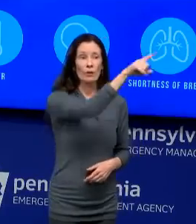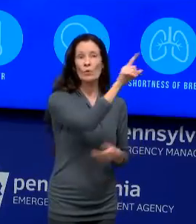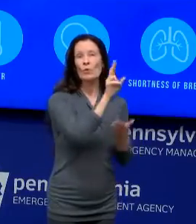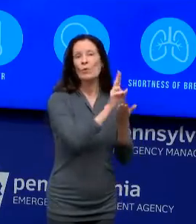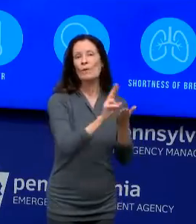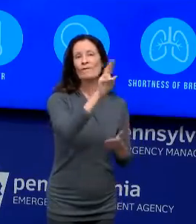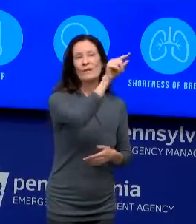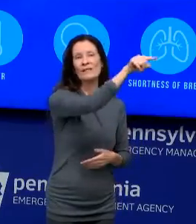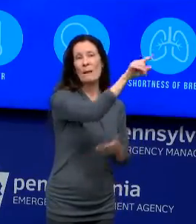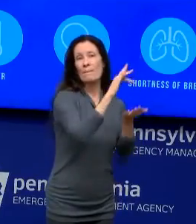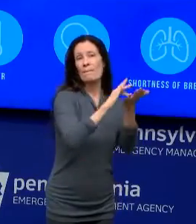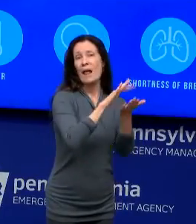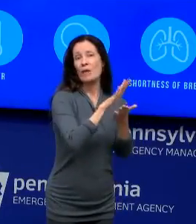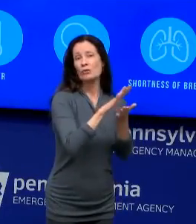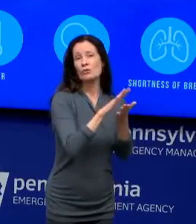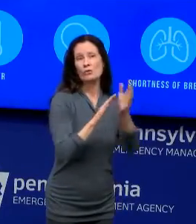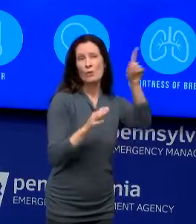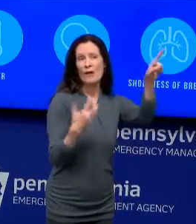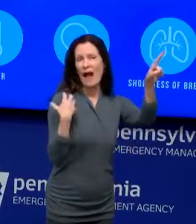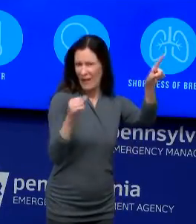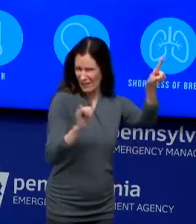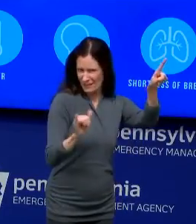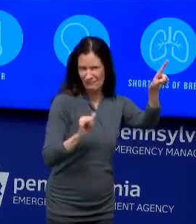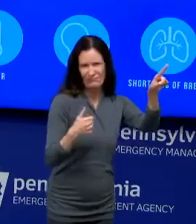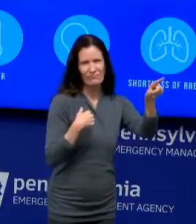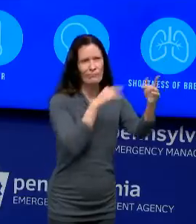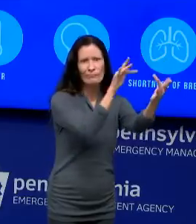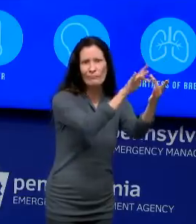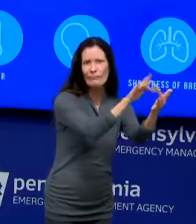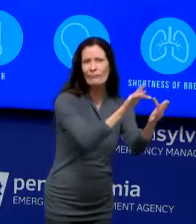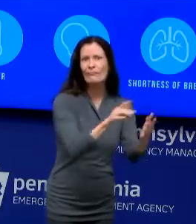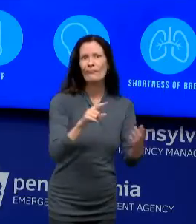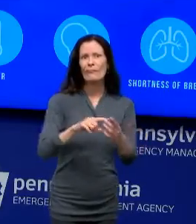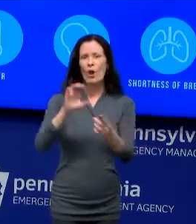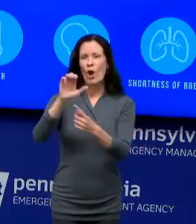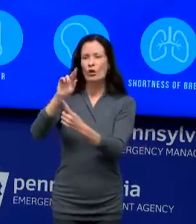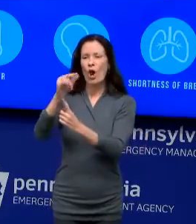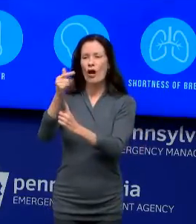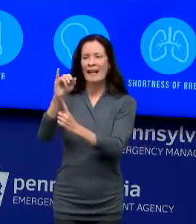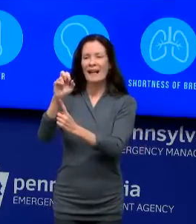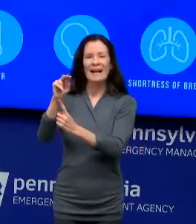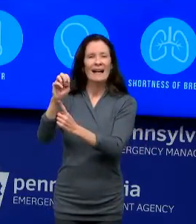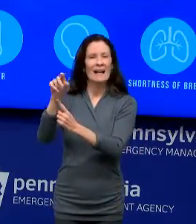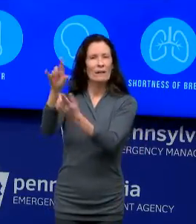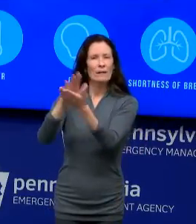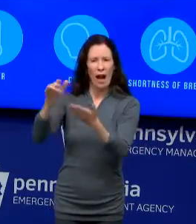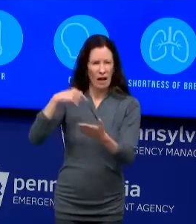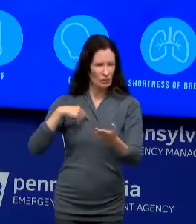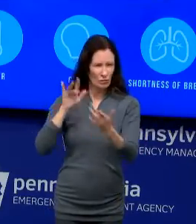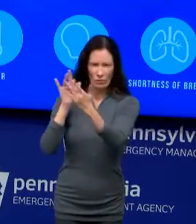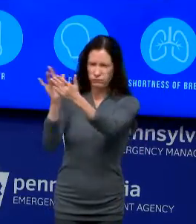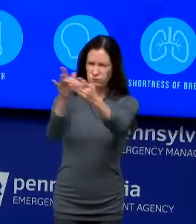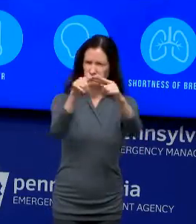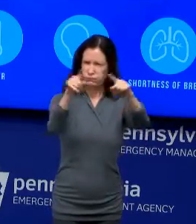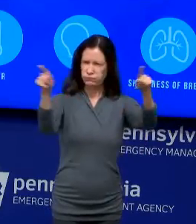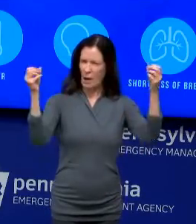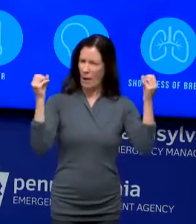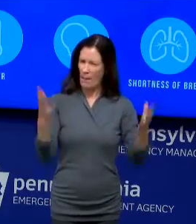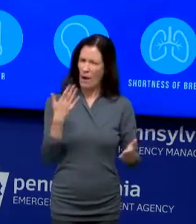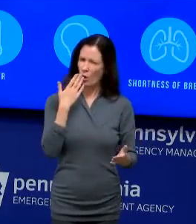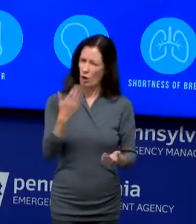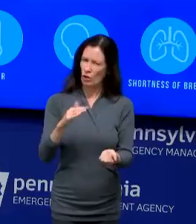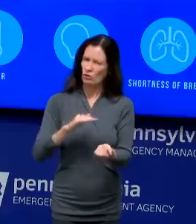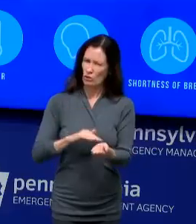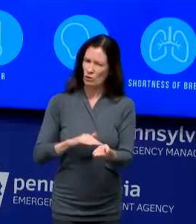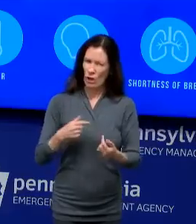are correct. I'm a physician, but I've also been Physician General for 2.5 years, and now Secretary of Health for coming on